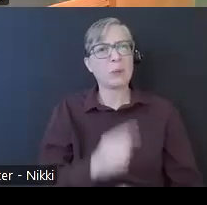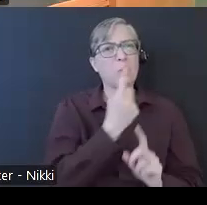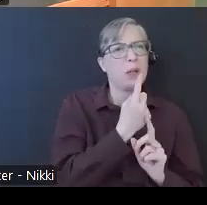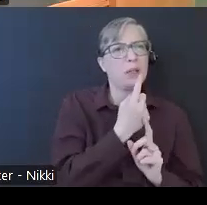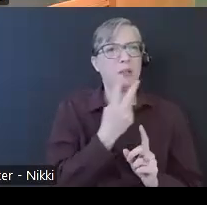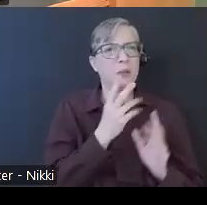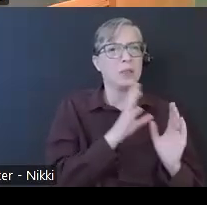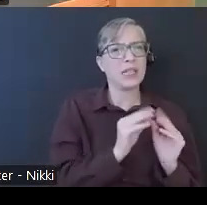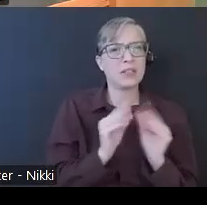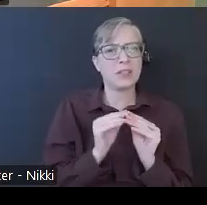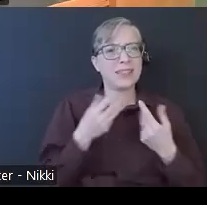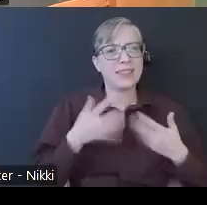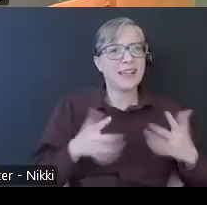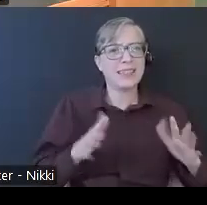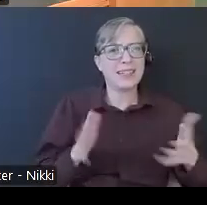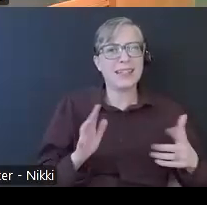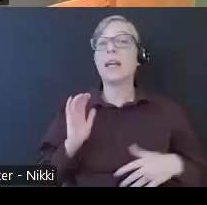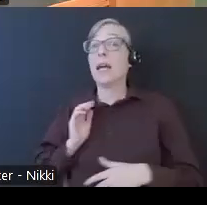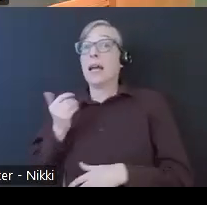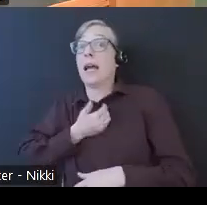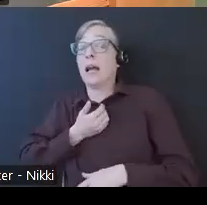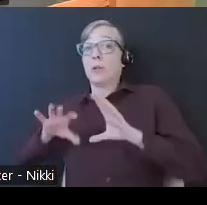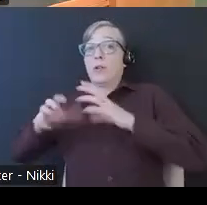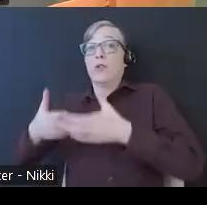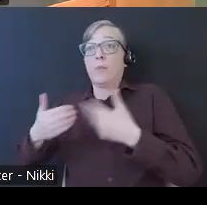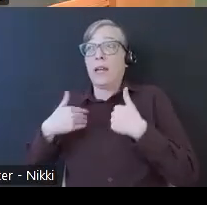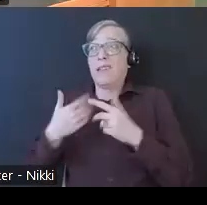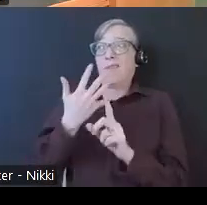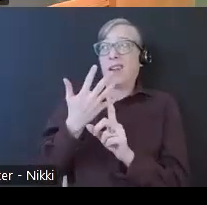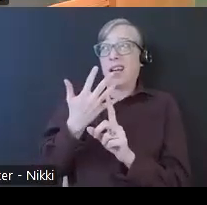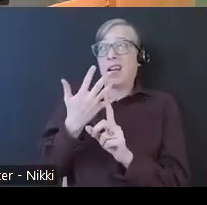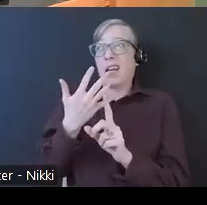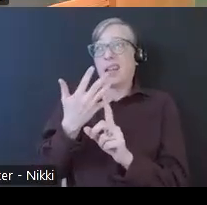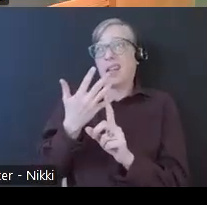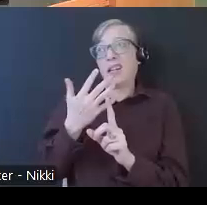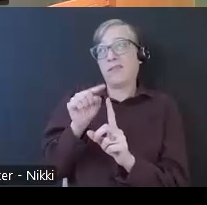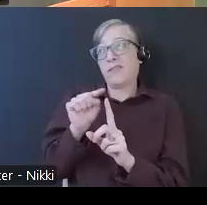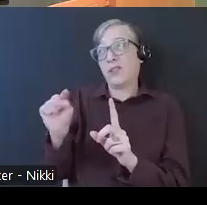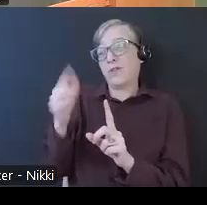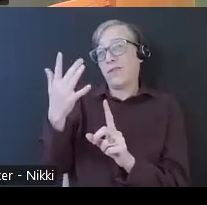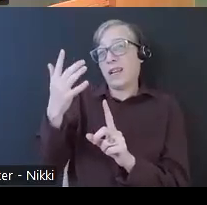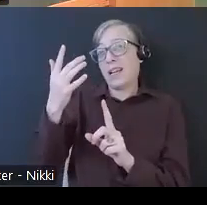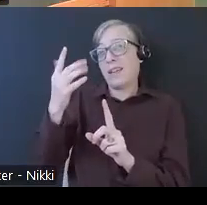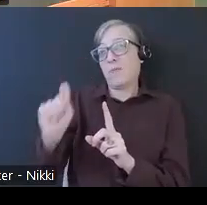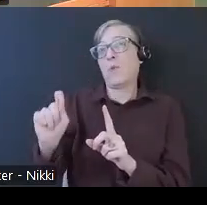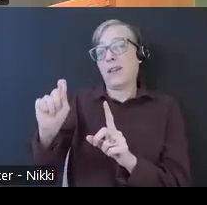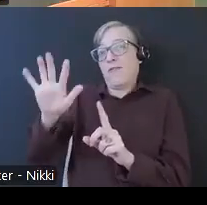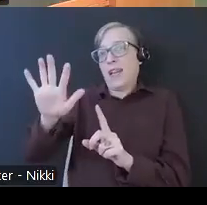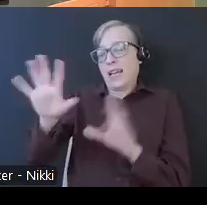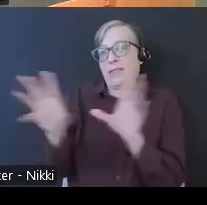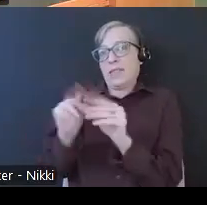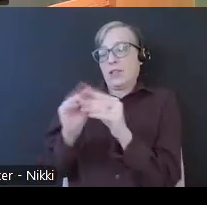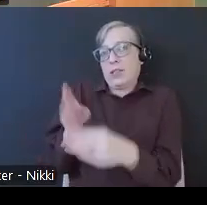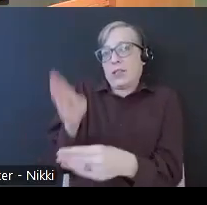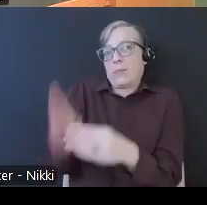like 5.5 sessions, a median completed. So it's really, really important before you conclude that something doesn't work or not.